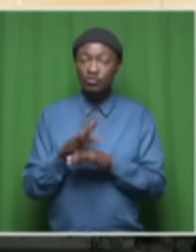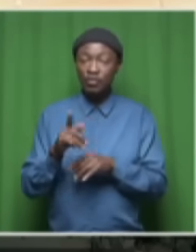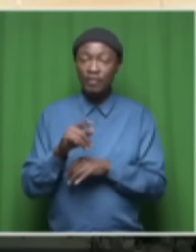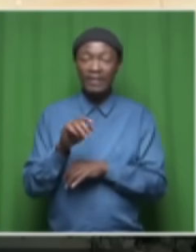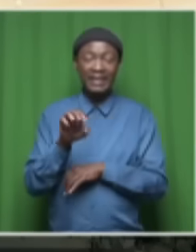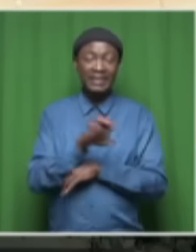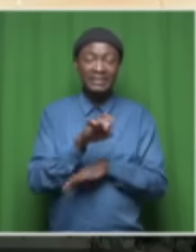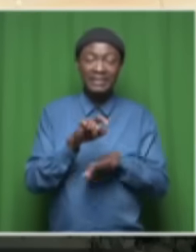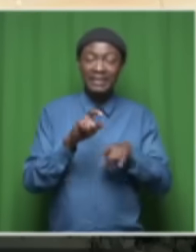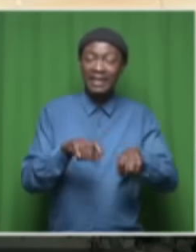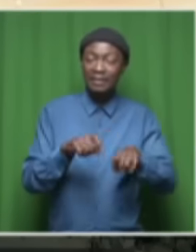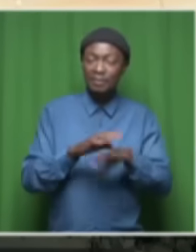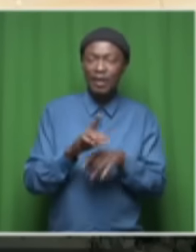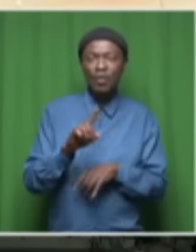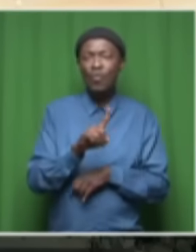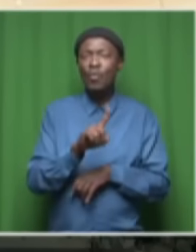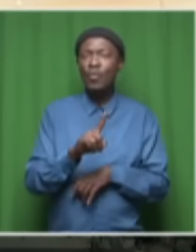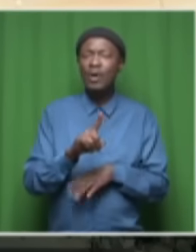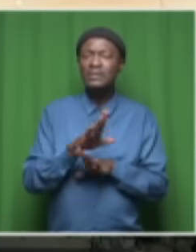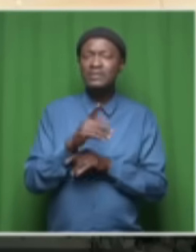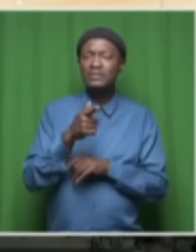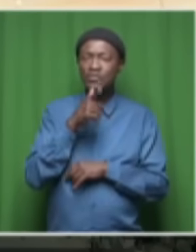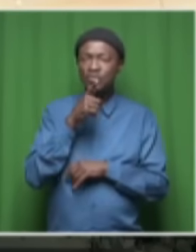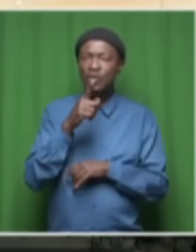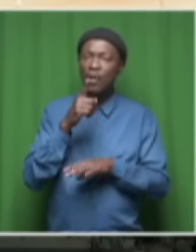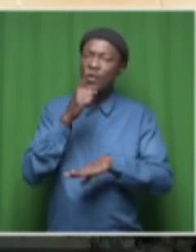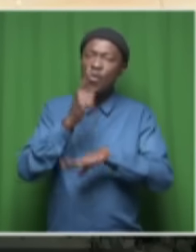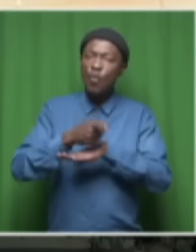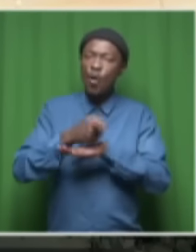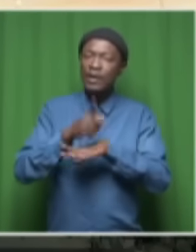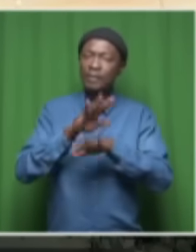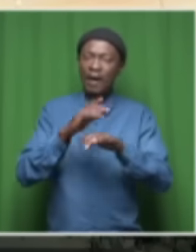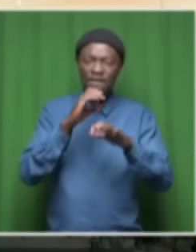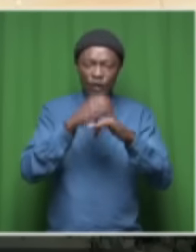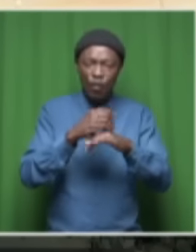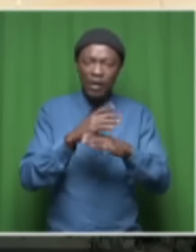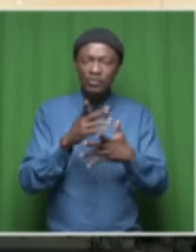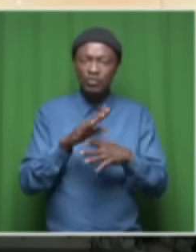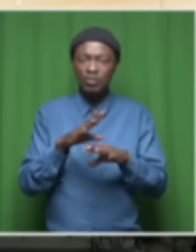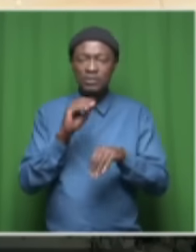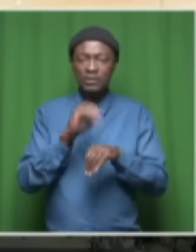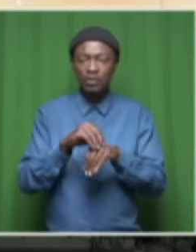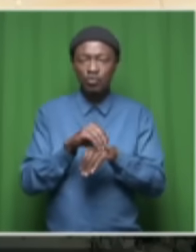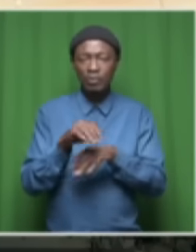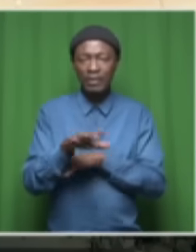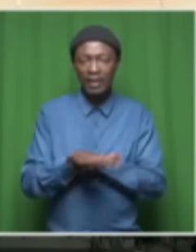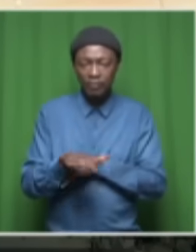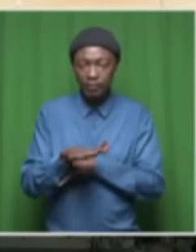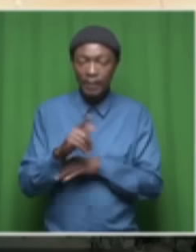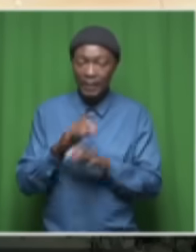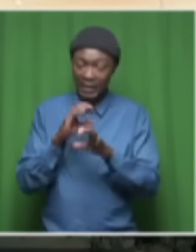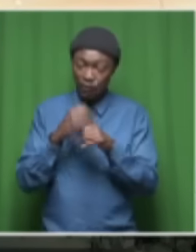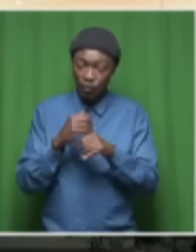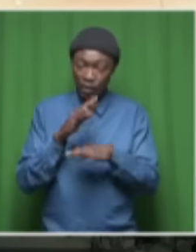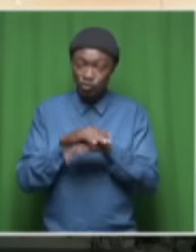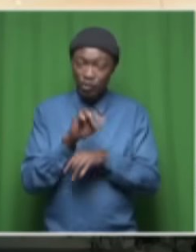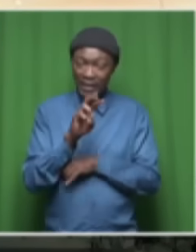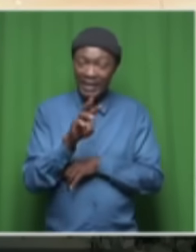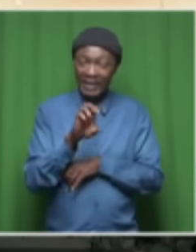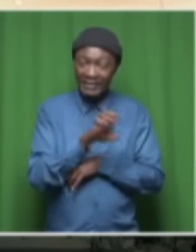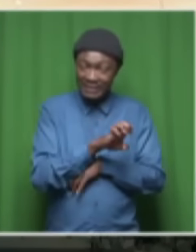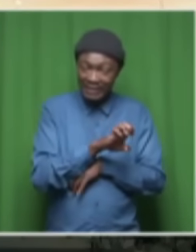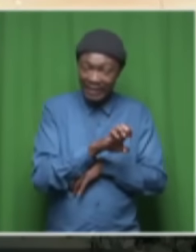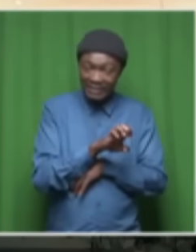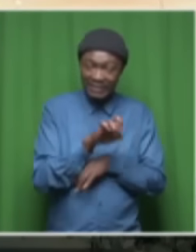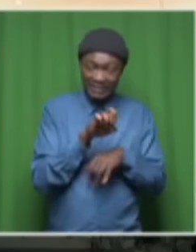What are the kind of things that we are warning people? We'll focus on each of the troubled areas, but let's focus particularly on the Eastern Cape at the